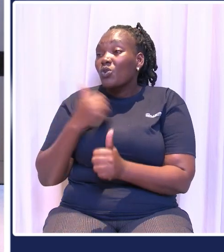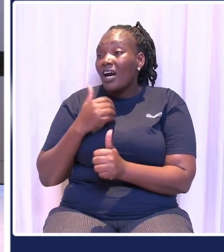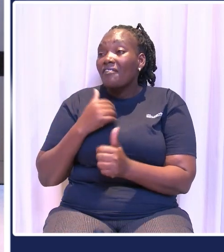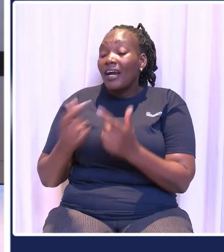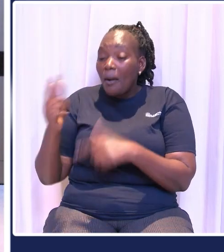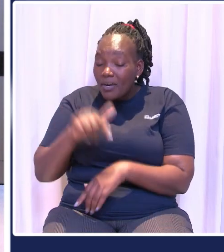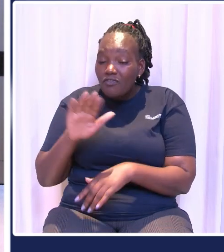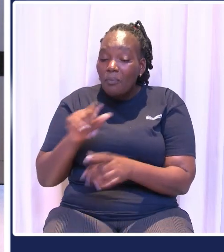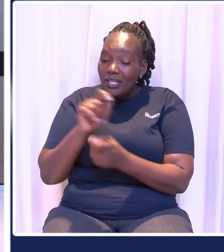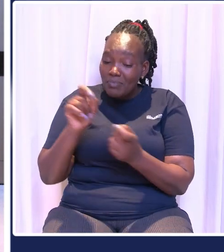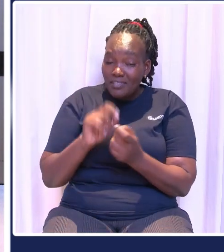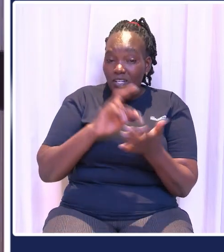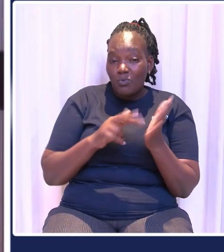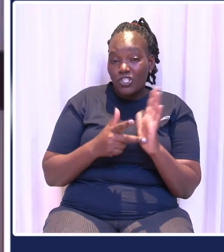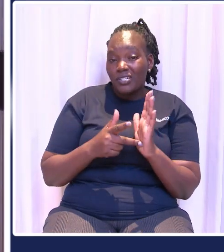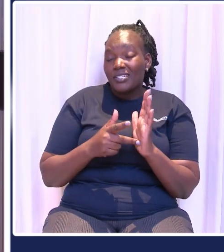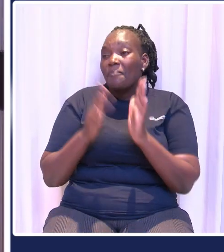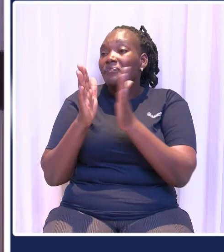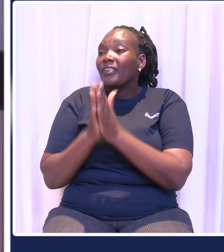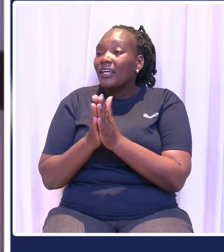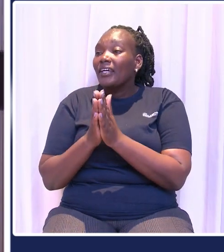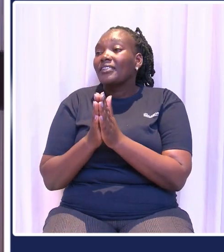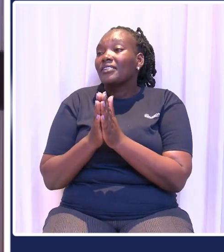for a specific project, and